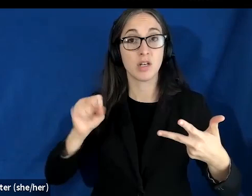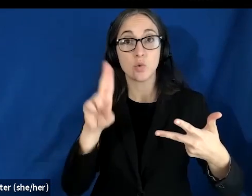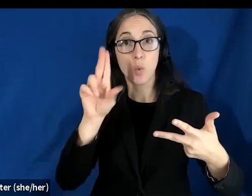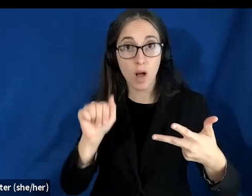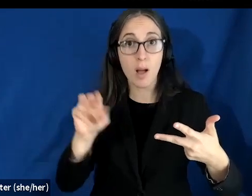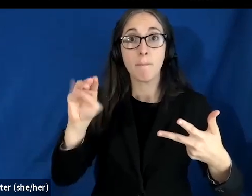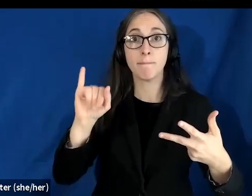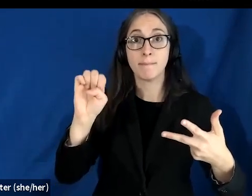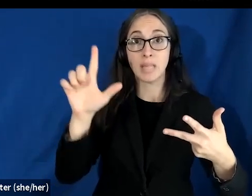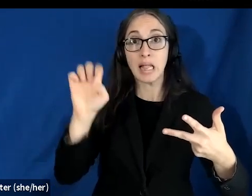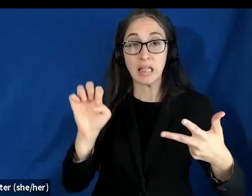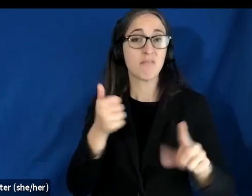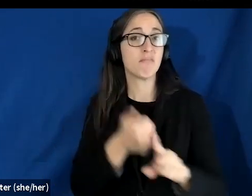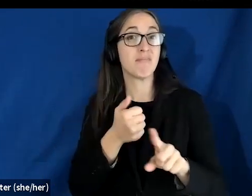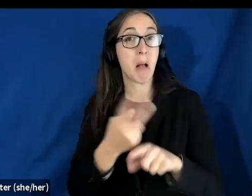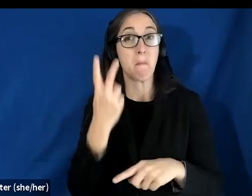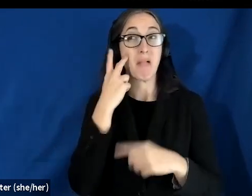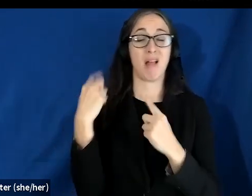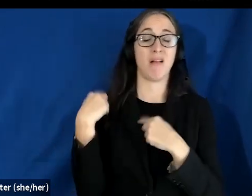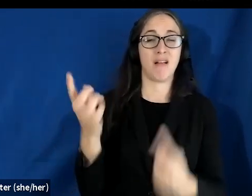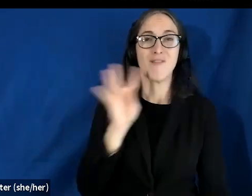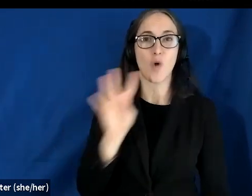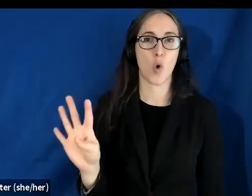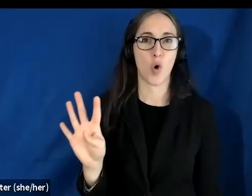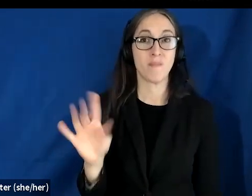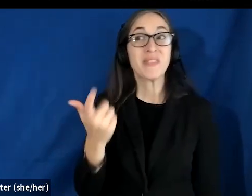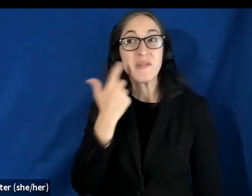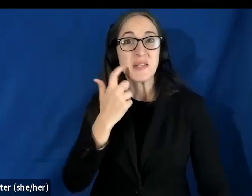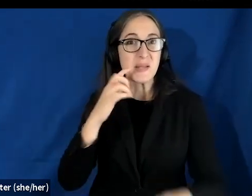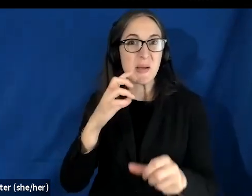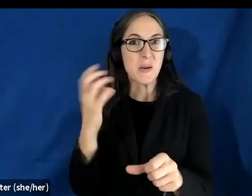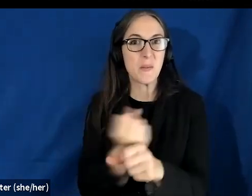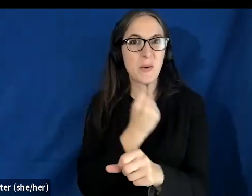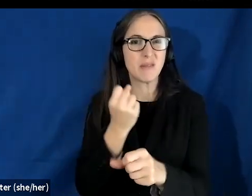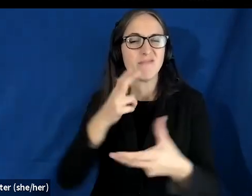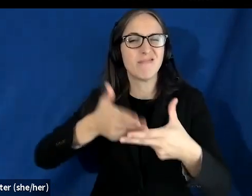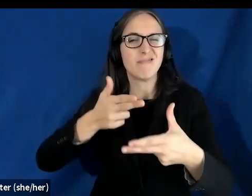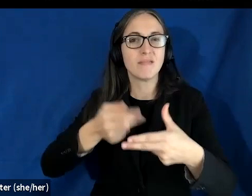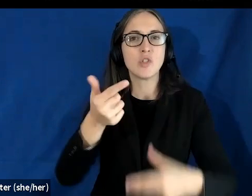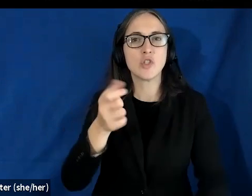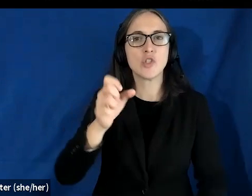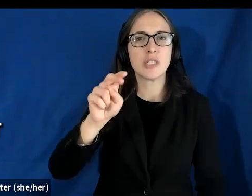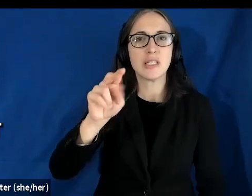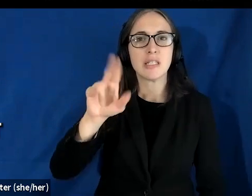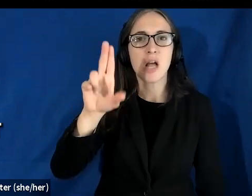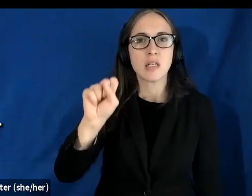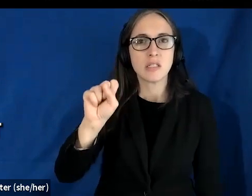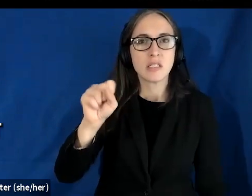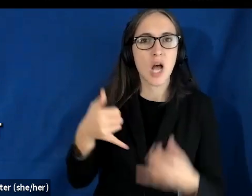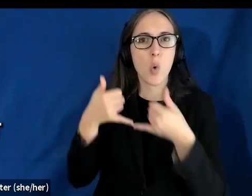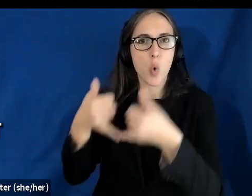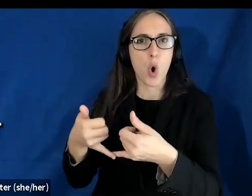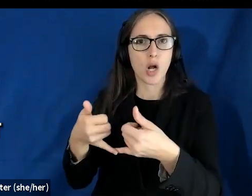4 years old, and he recently won what is called the Genius Award. That's right. A